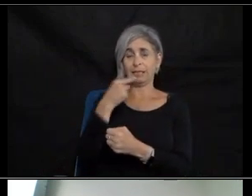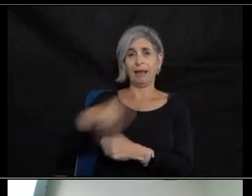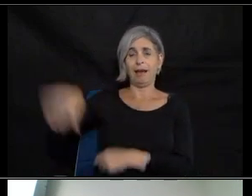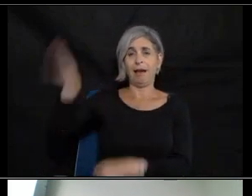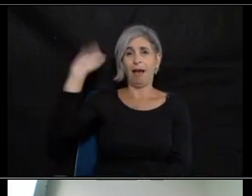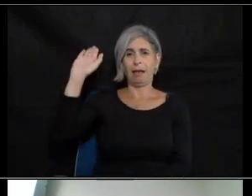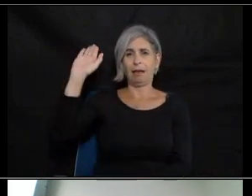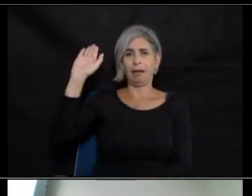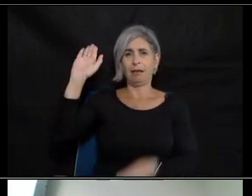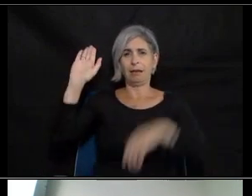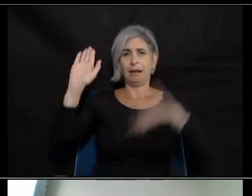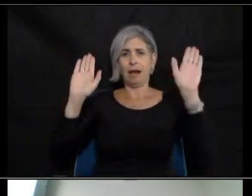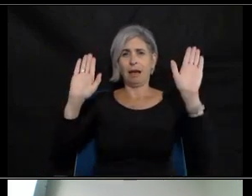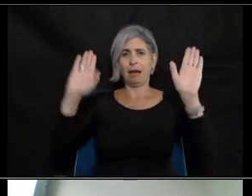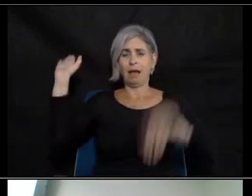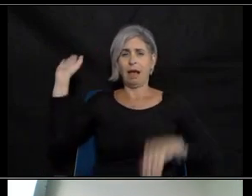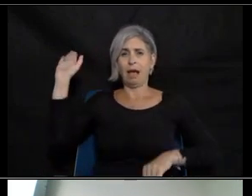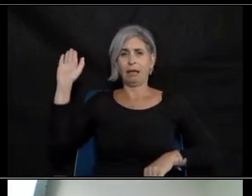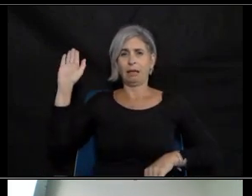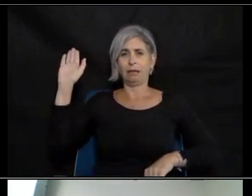aye. Aye. Aye.